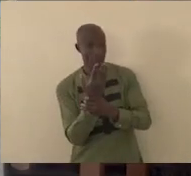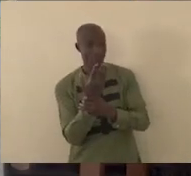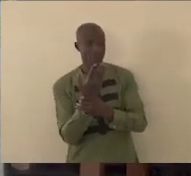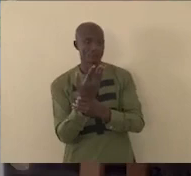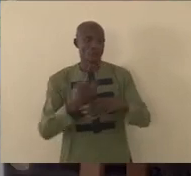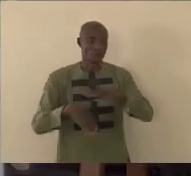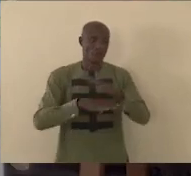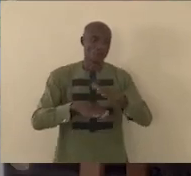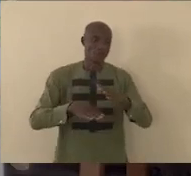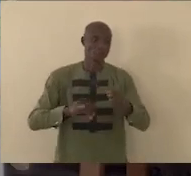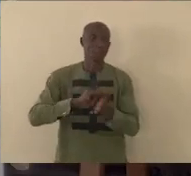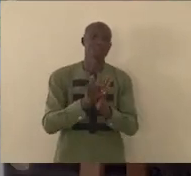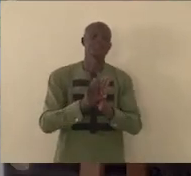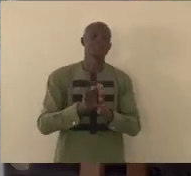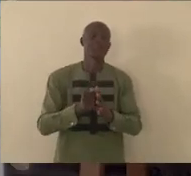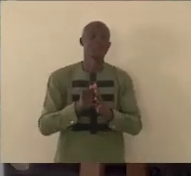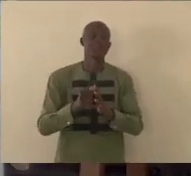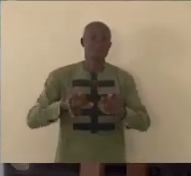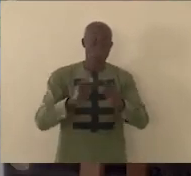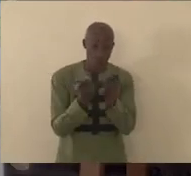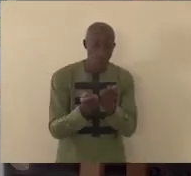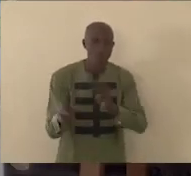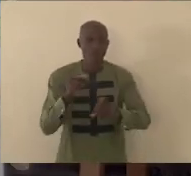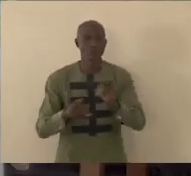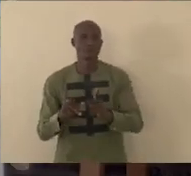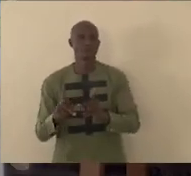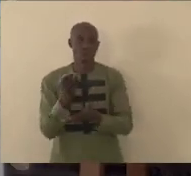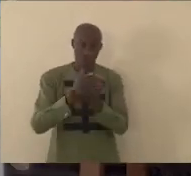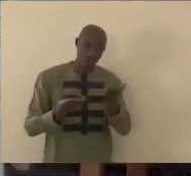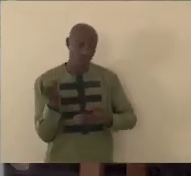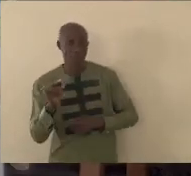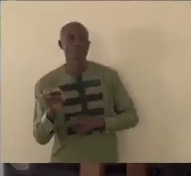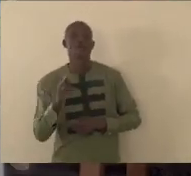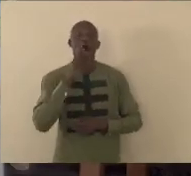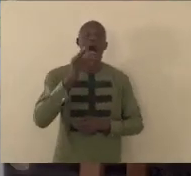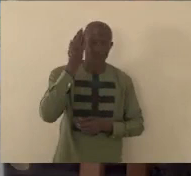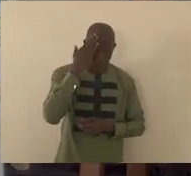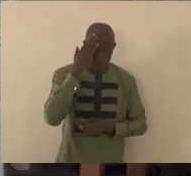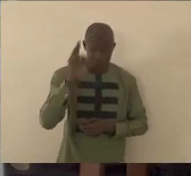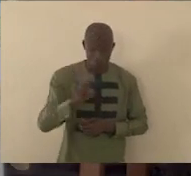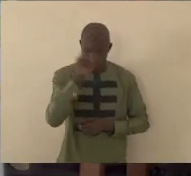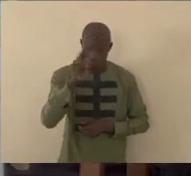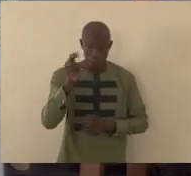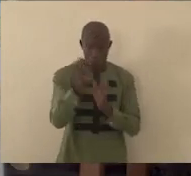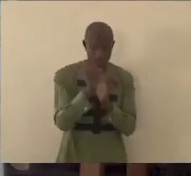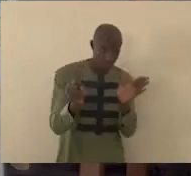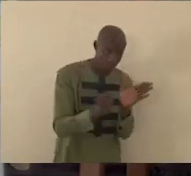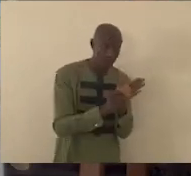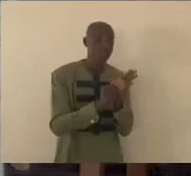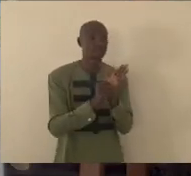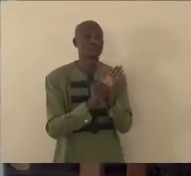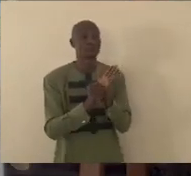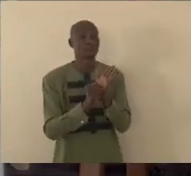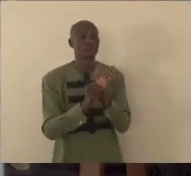of gangsters or under a cabal of criminals. Some of them are known to have used the state's instrument of